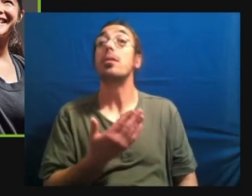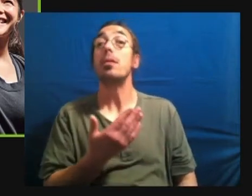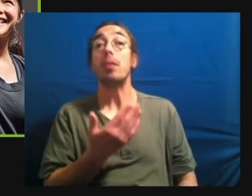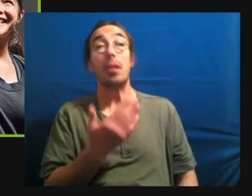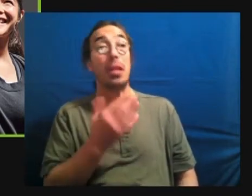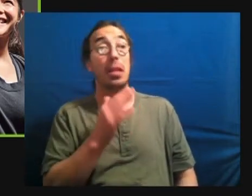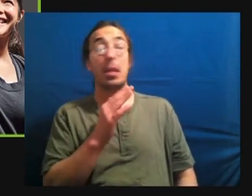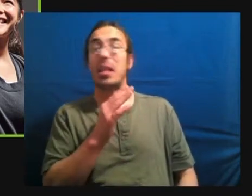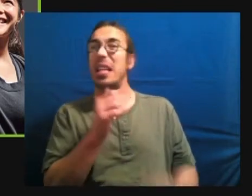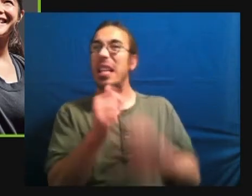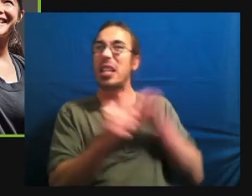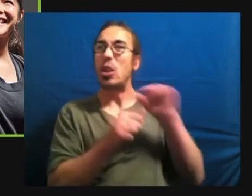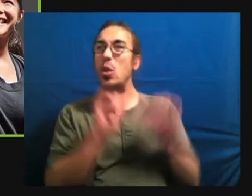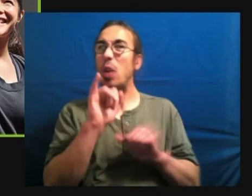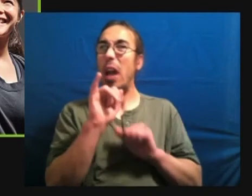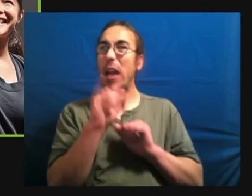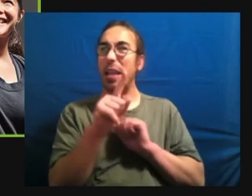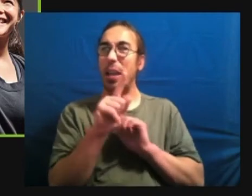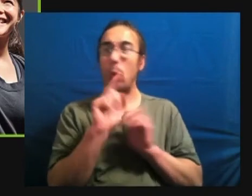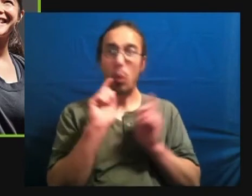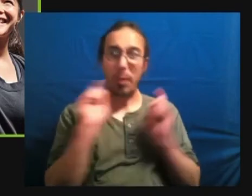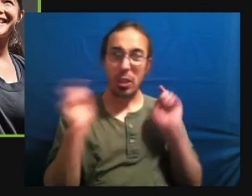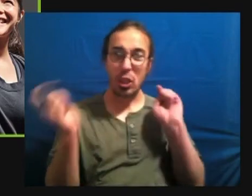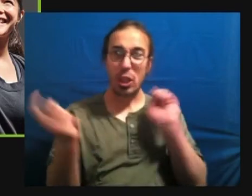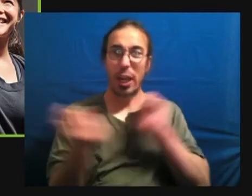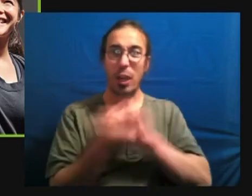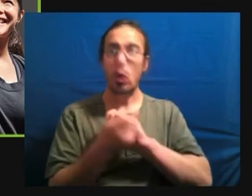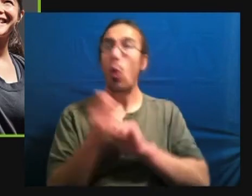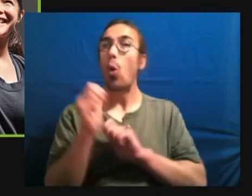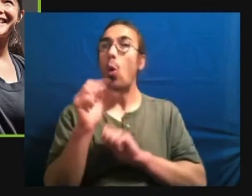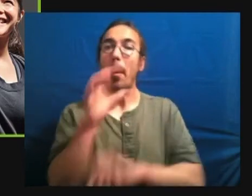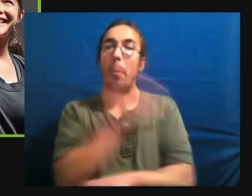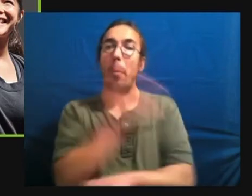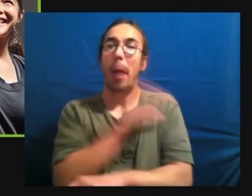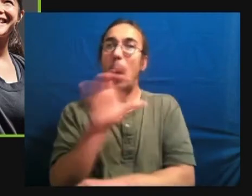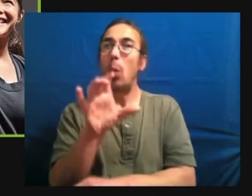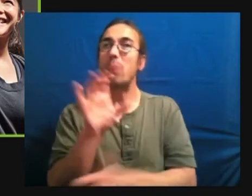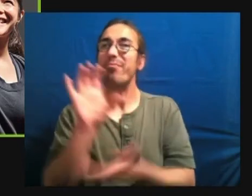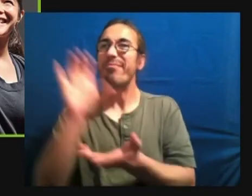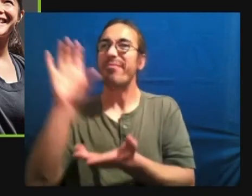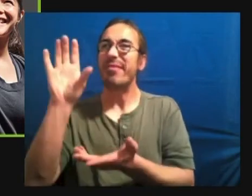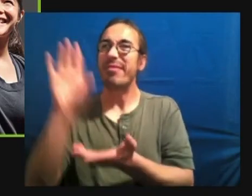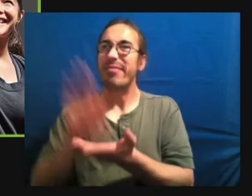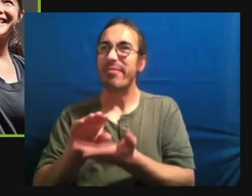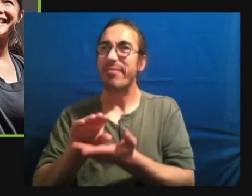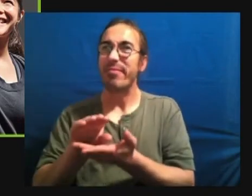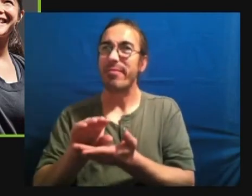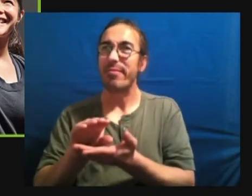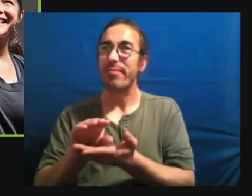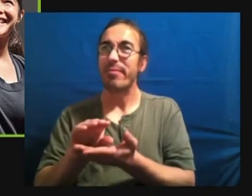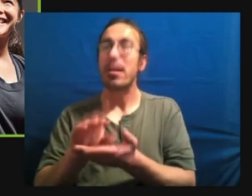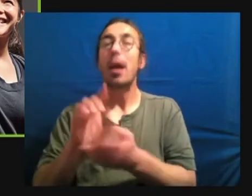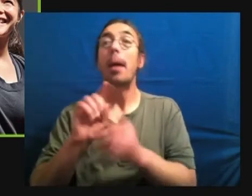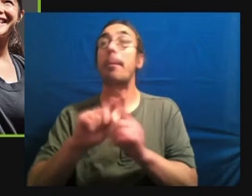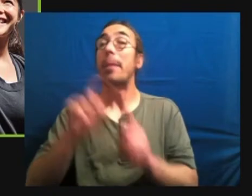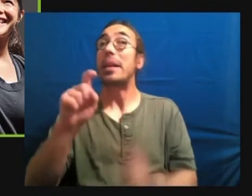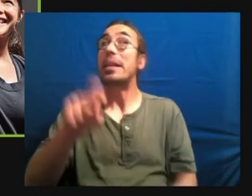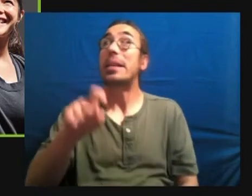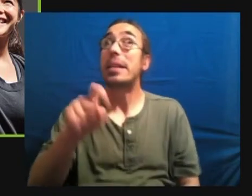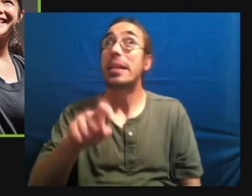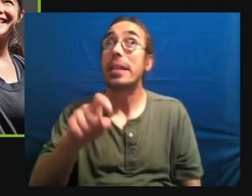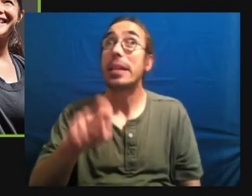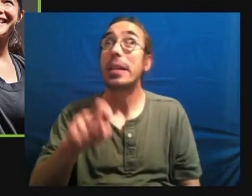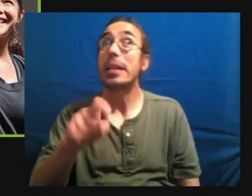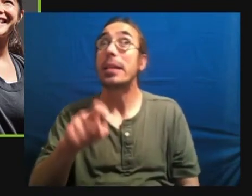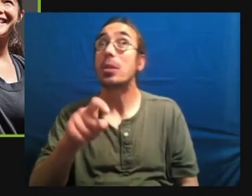social identity is going to be disempowered, right? And he needs to do that because it is for the greater